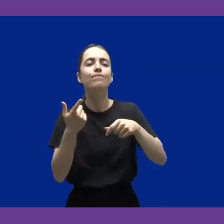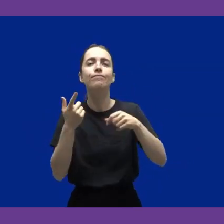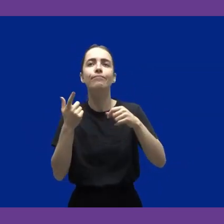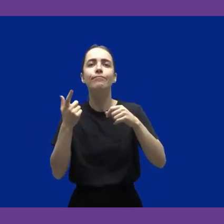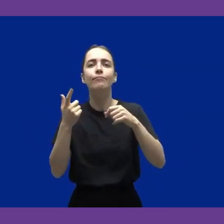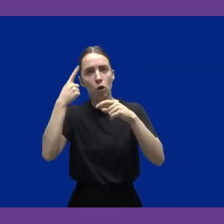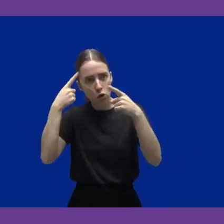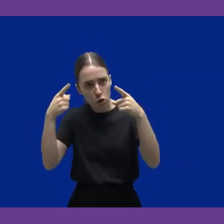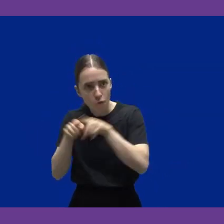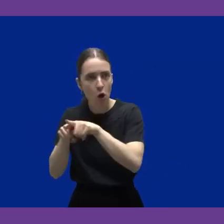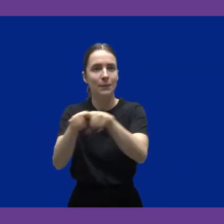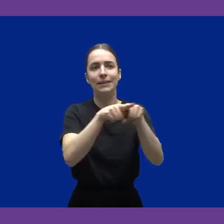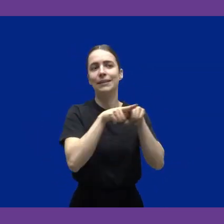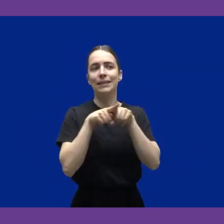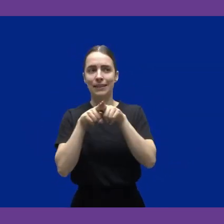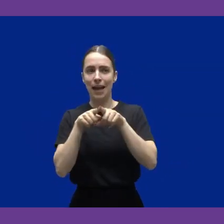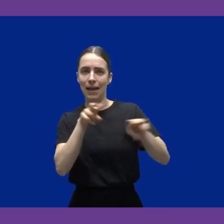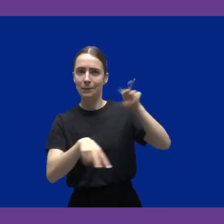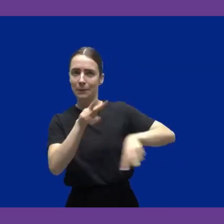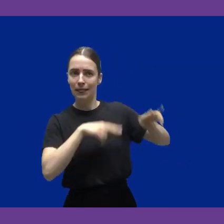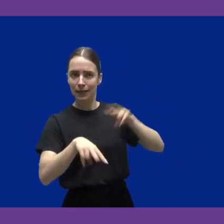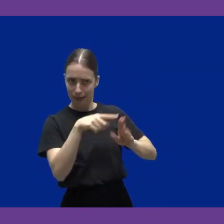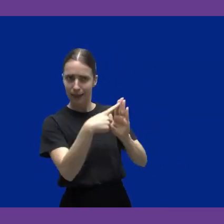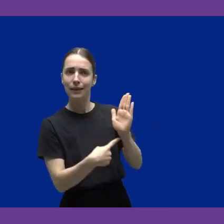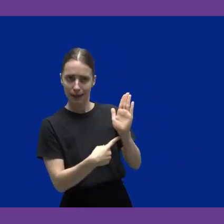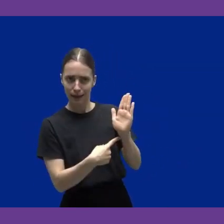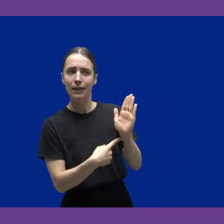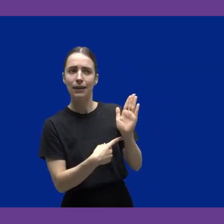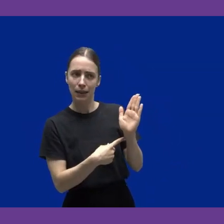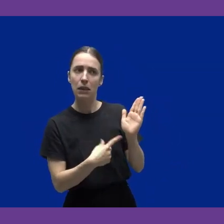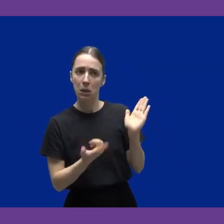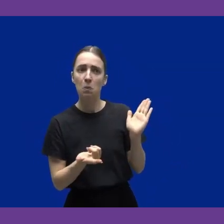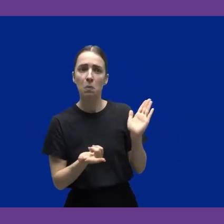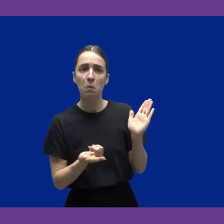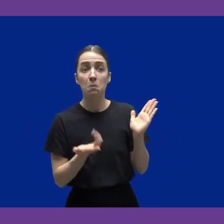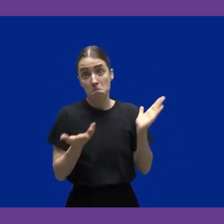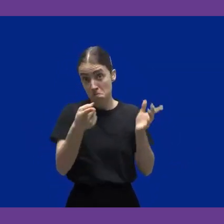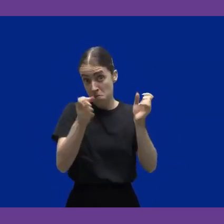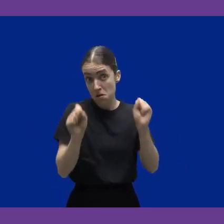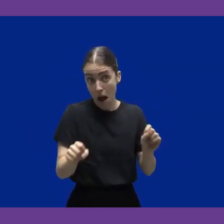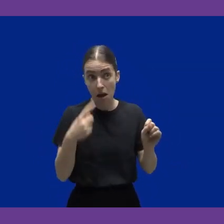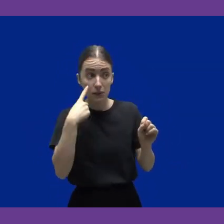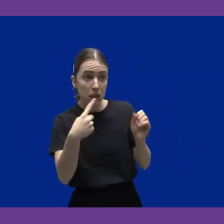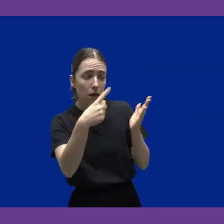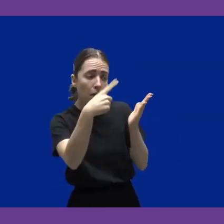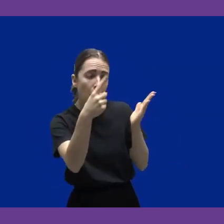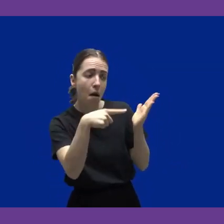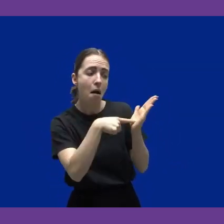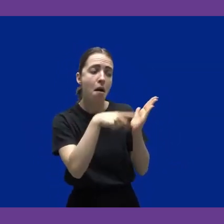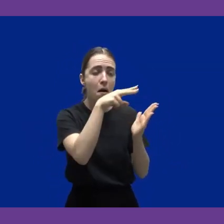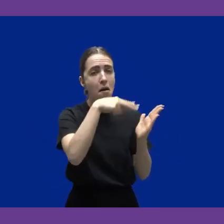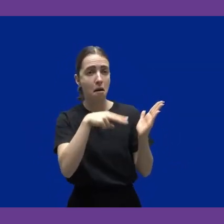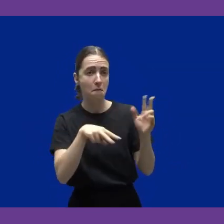on how to check and how to the conformity assessment of relevant to